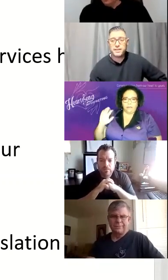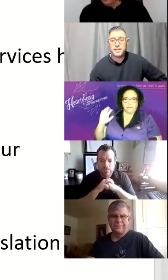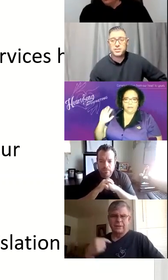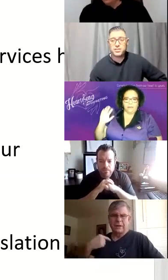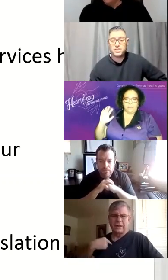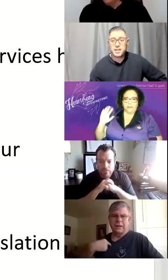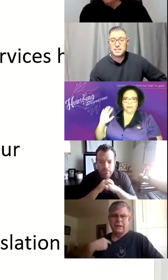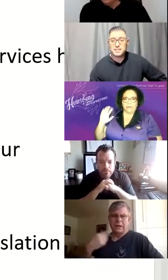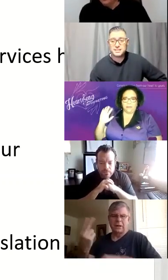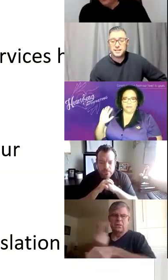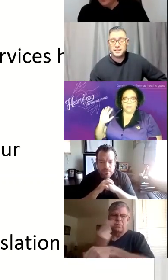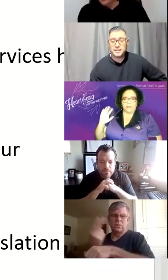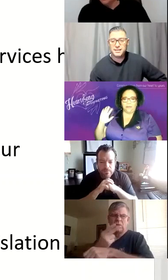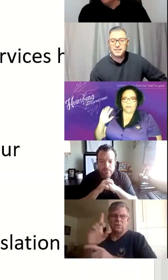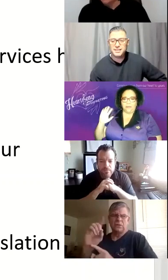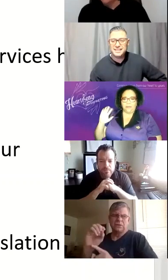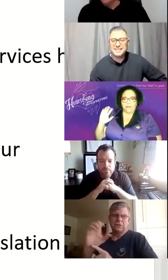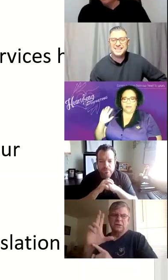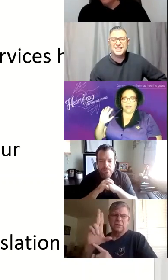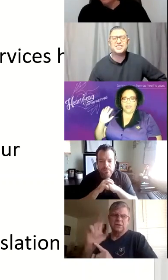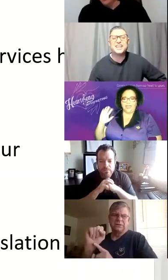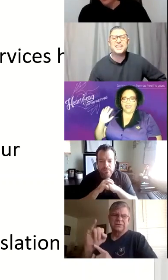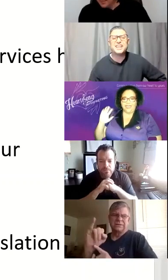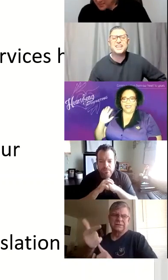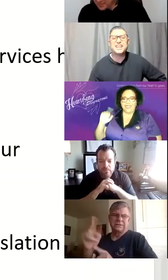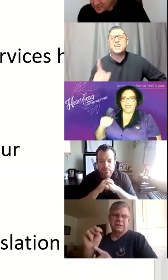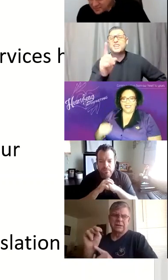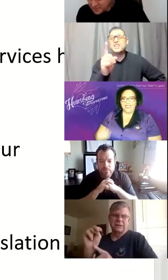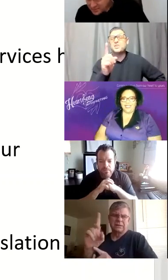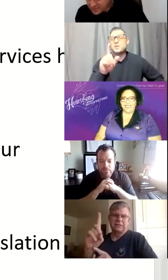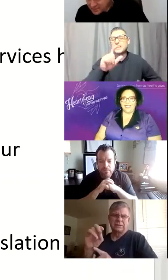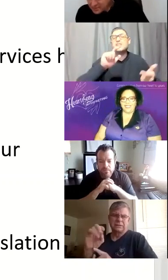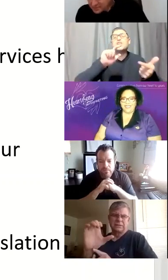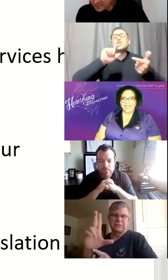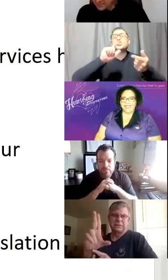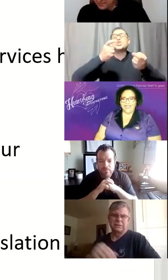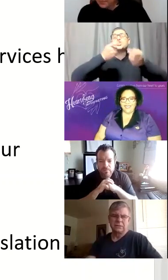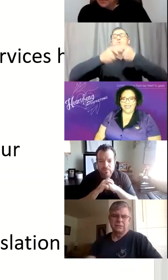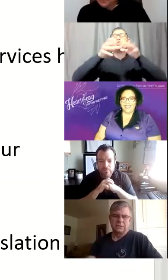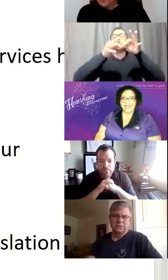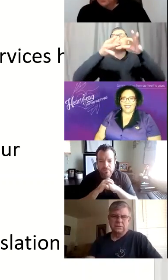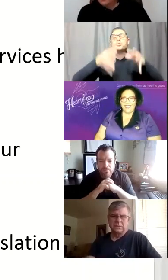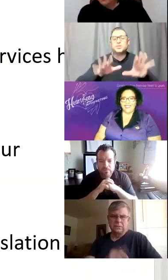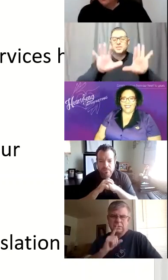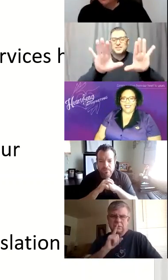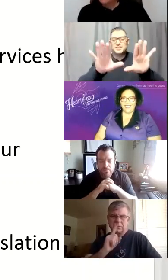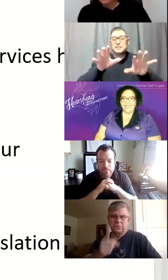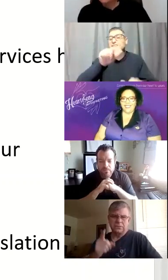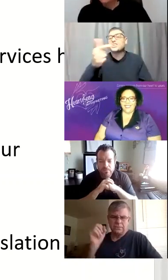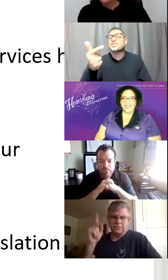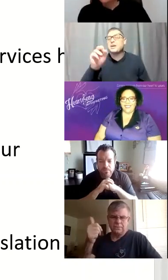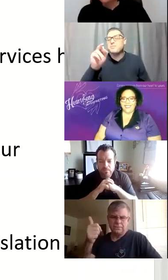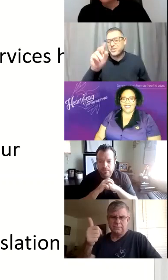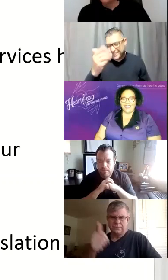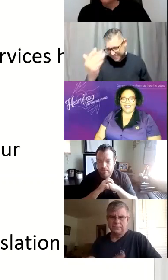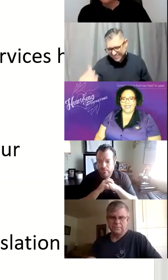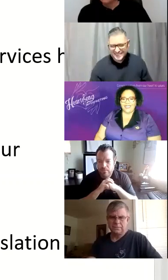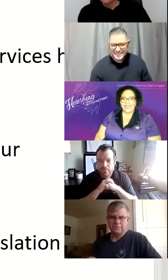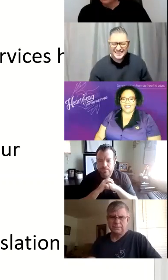And then Jet said, hold on, one second, go to switch interpreters. Go ahead,